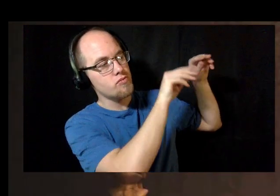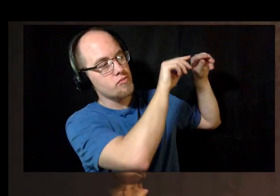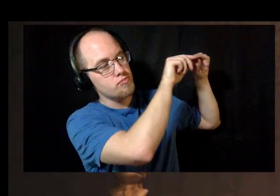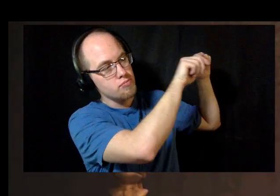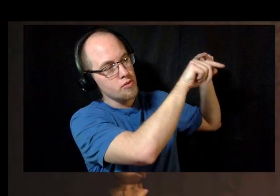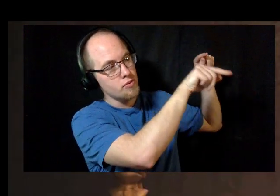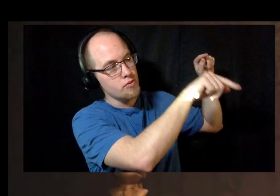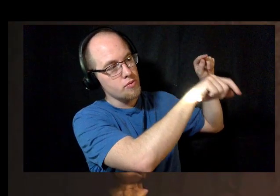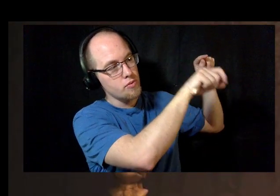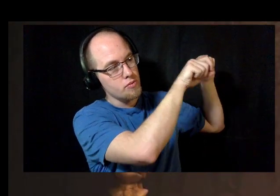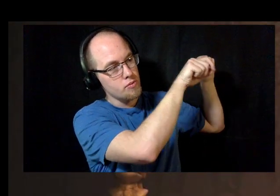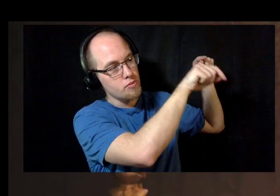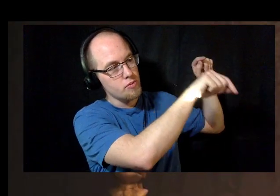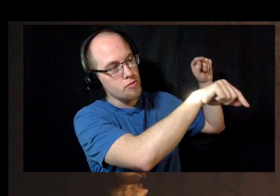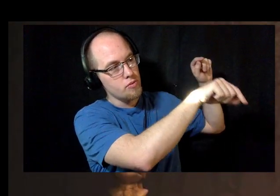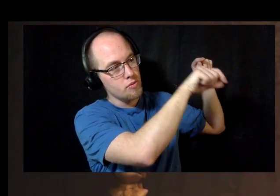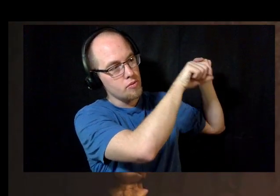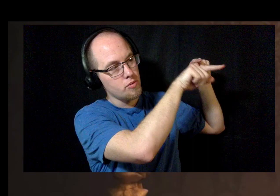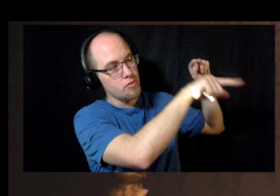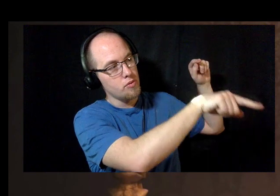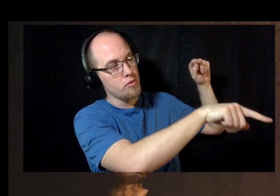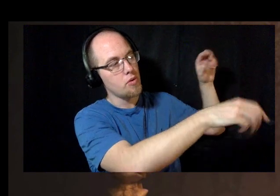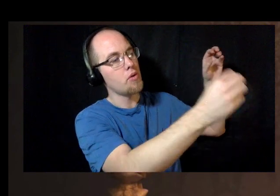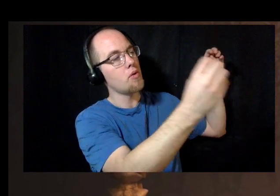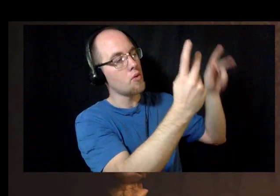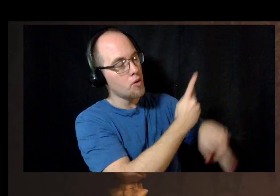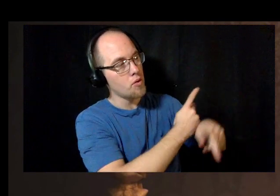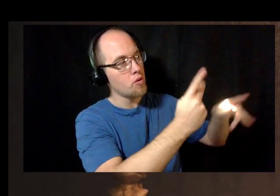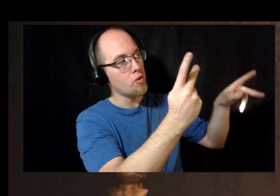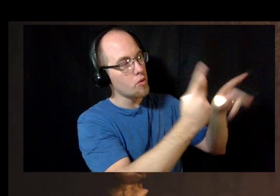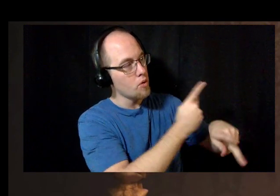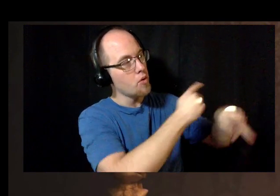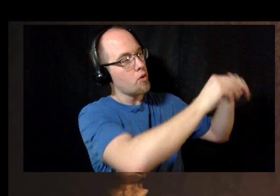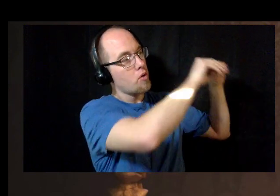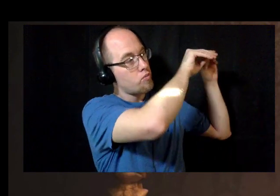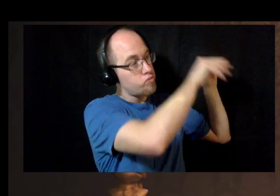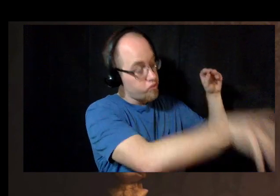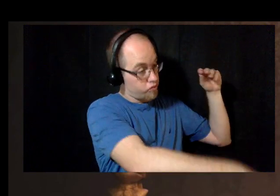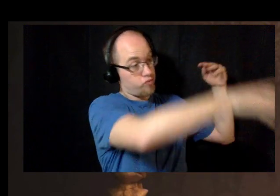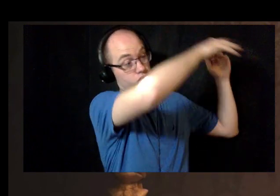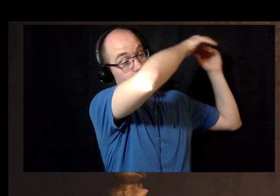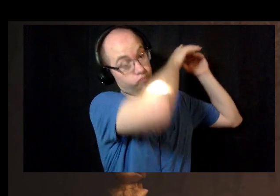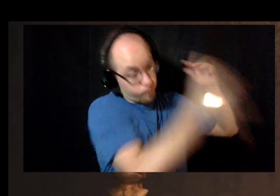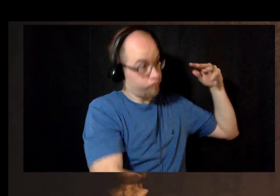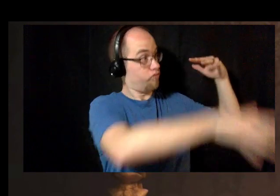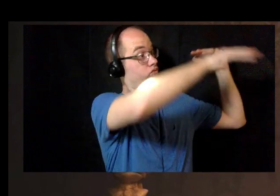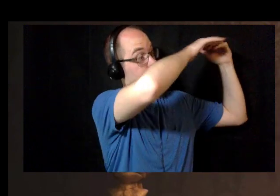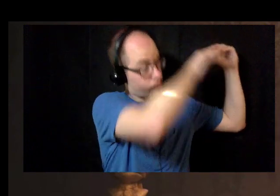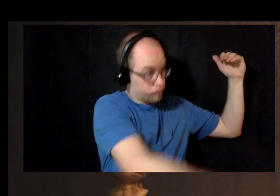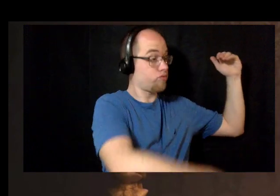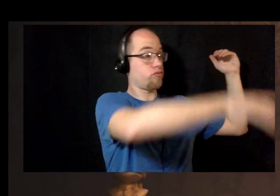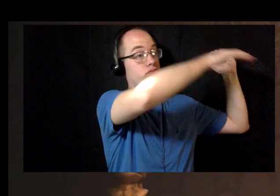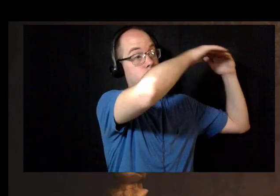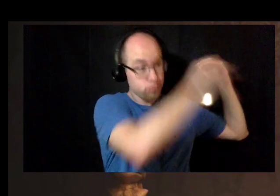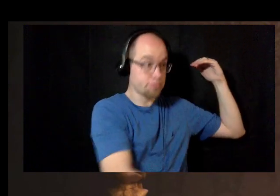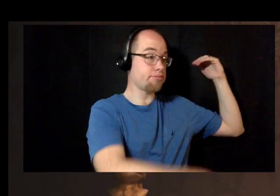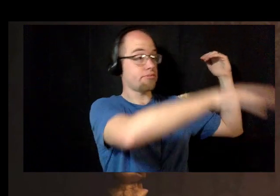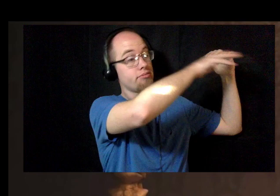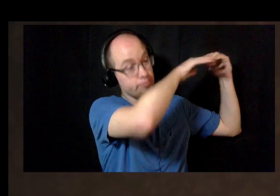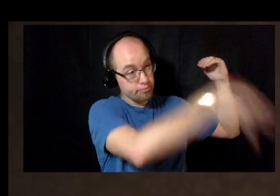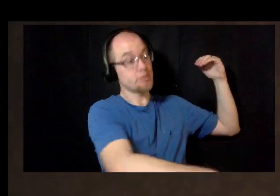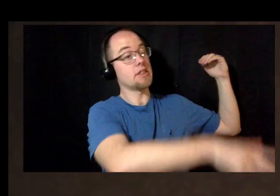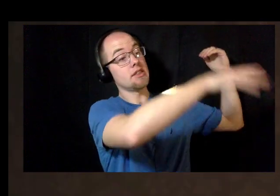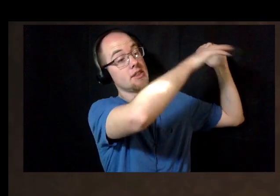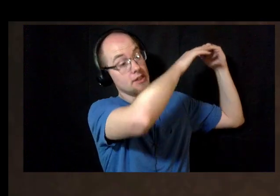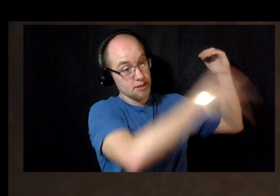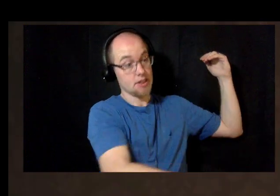step. And then a little bit more water, and then quite a lot of water. Just pissing down the stairs like a